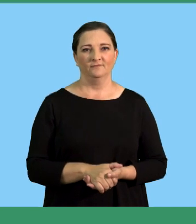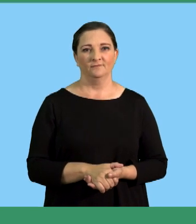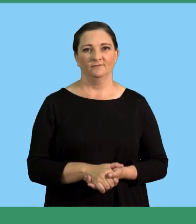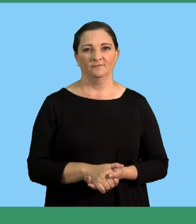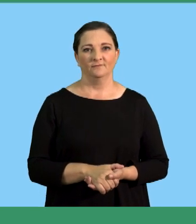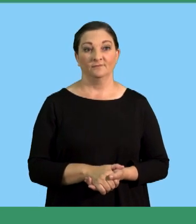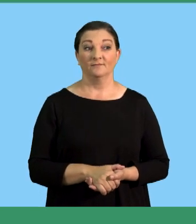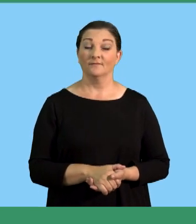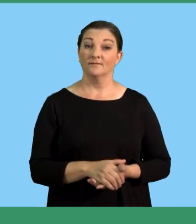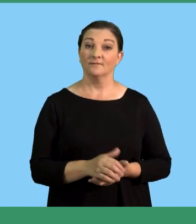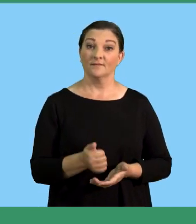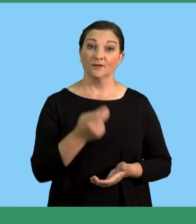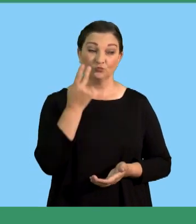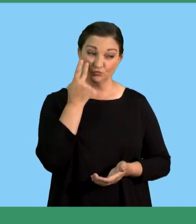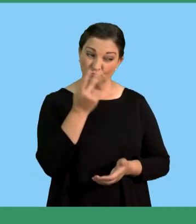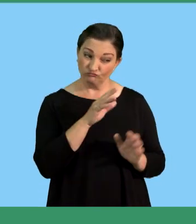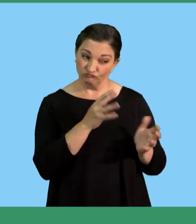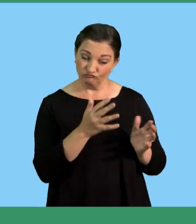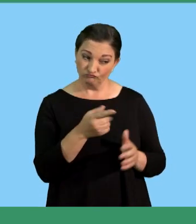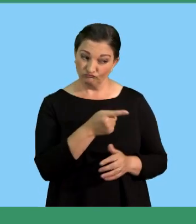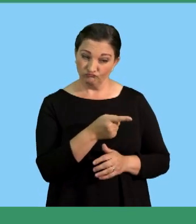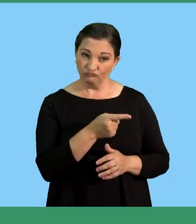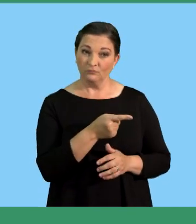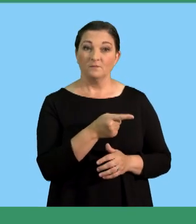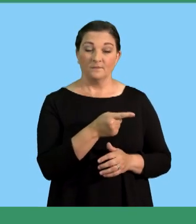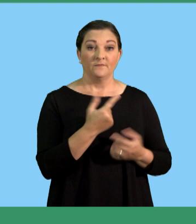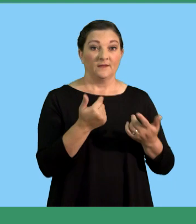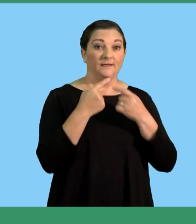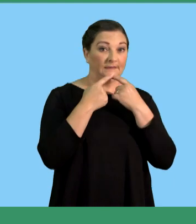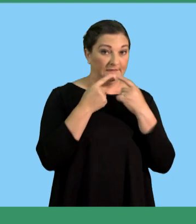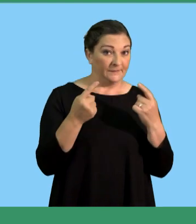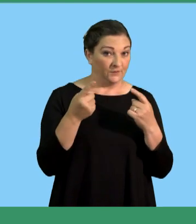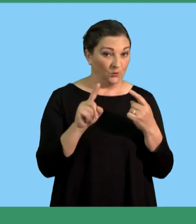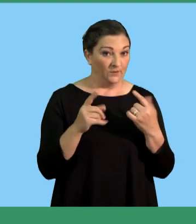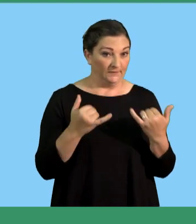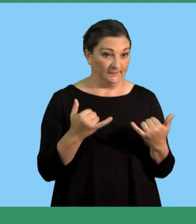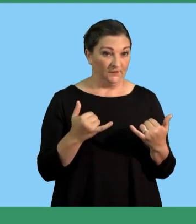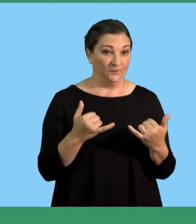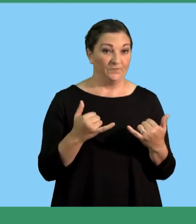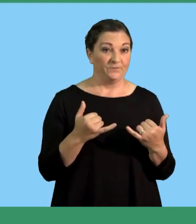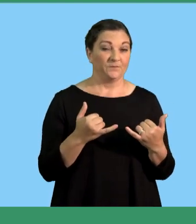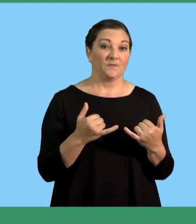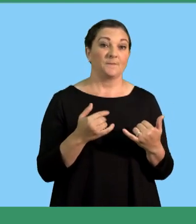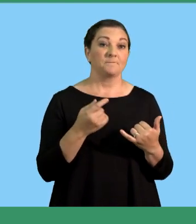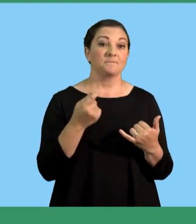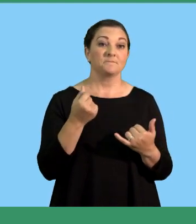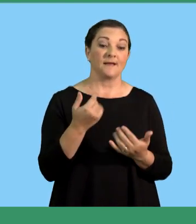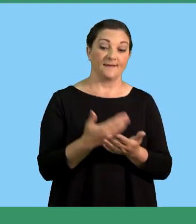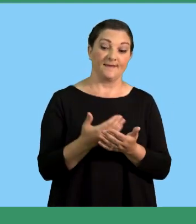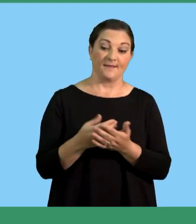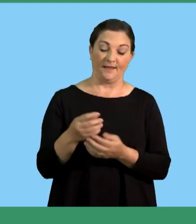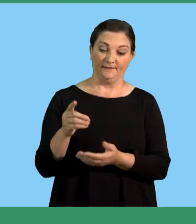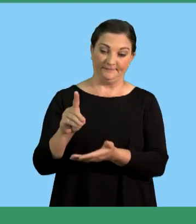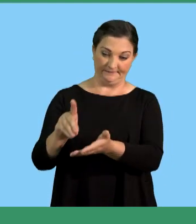This is your fixed deposit. And then when you're looking into statement B, now Prime Plumbers received